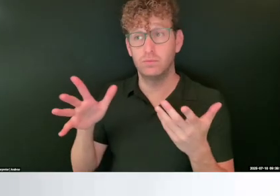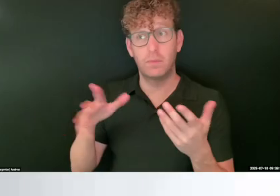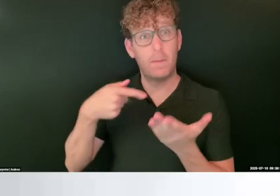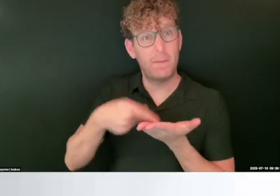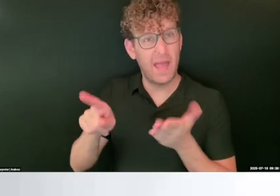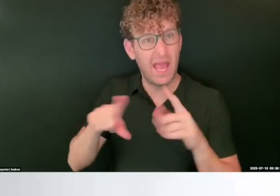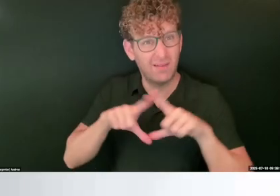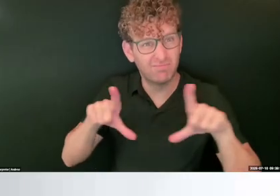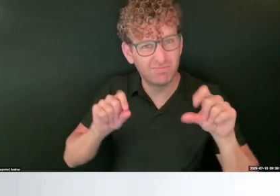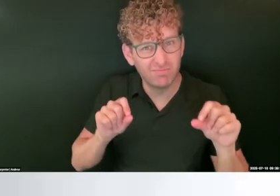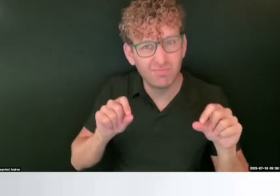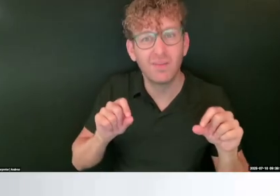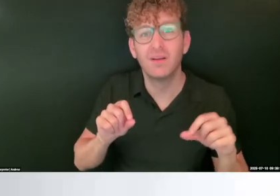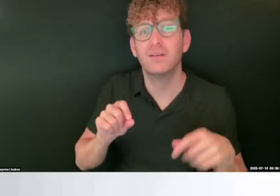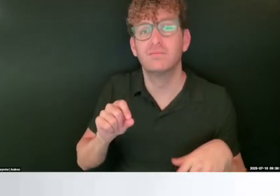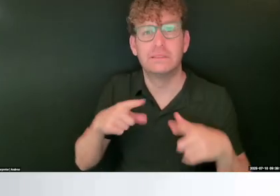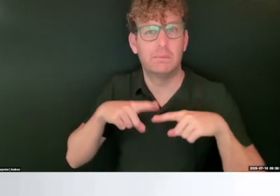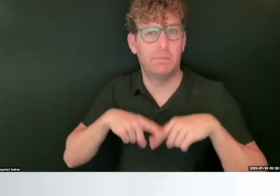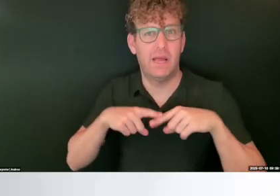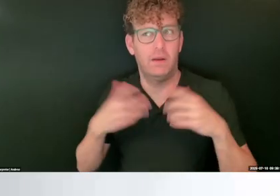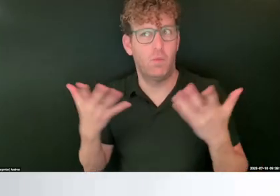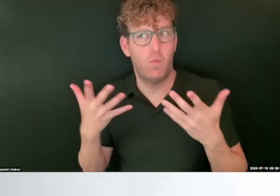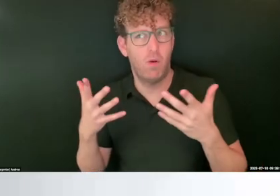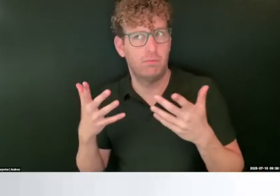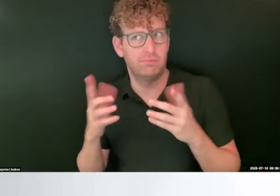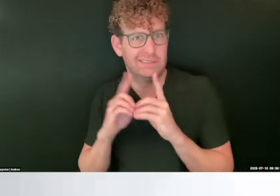on what the district has designated as their procedure.